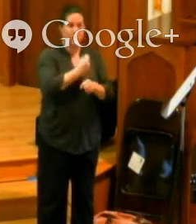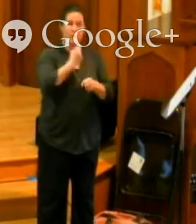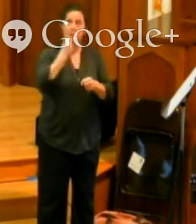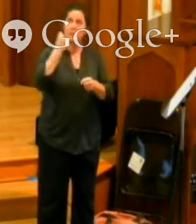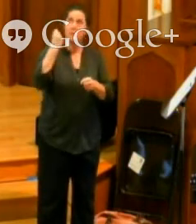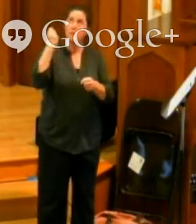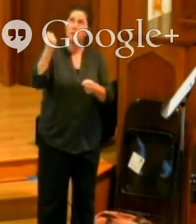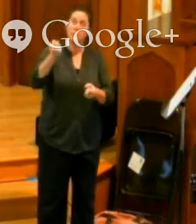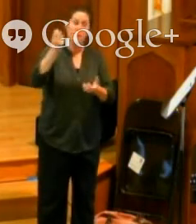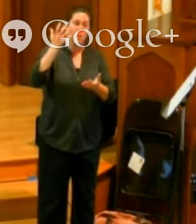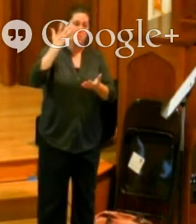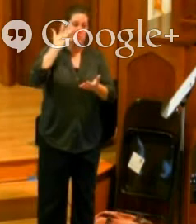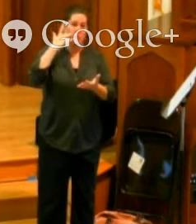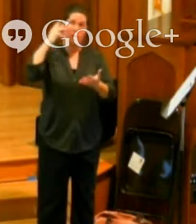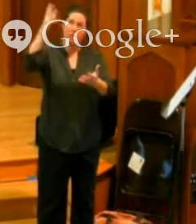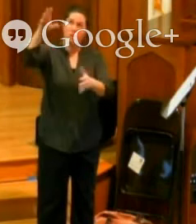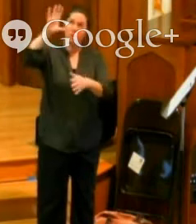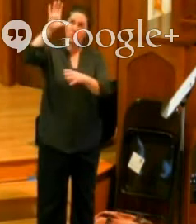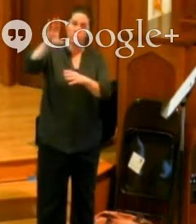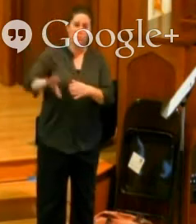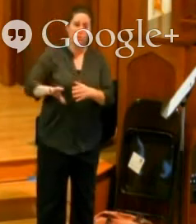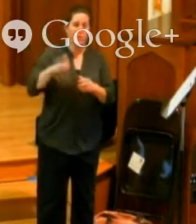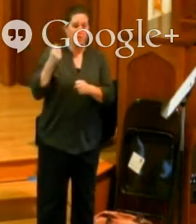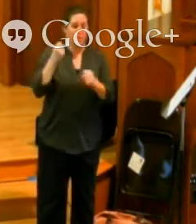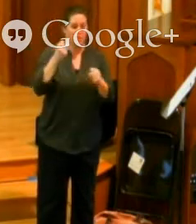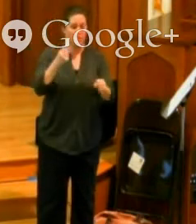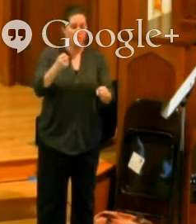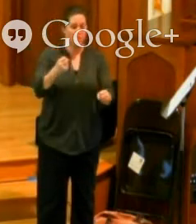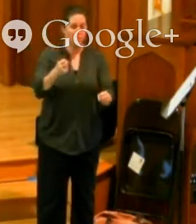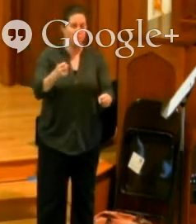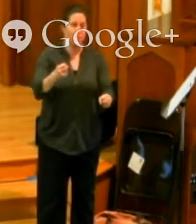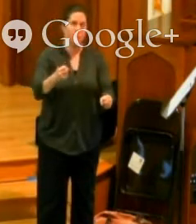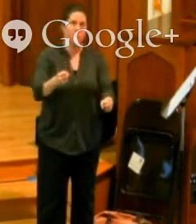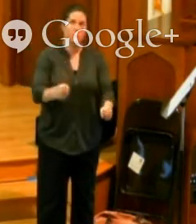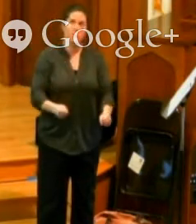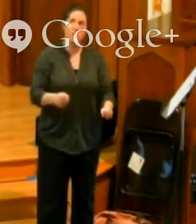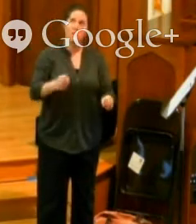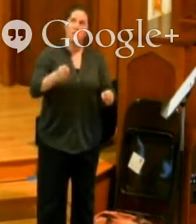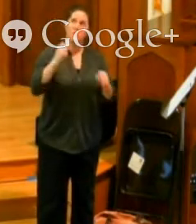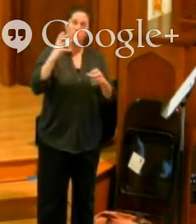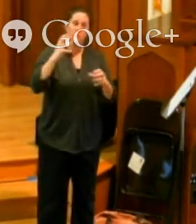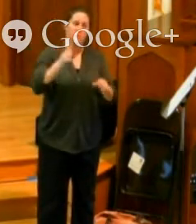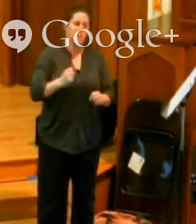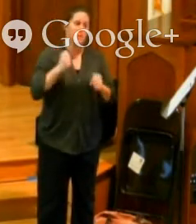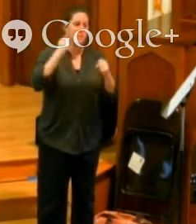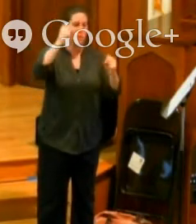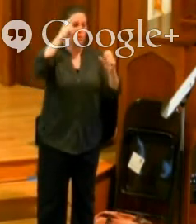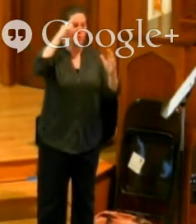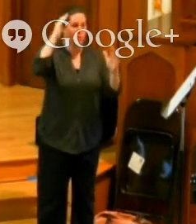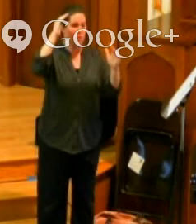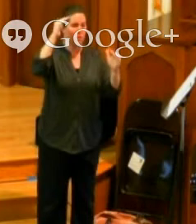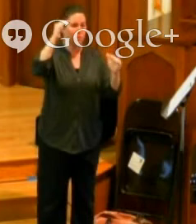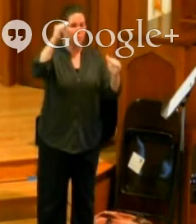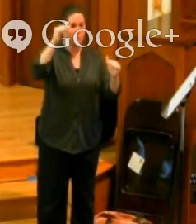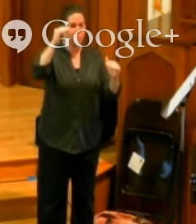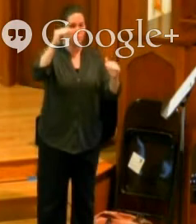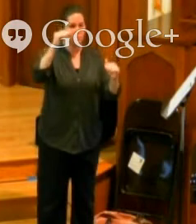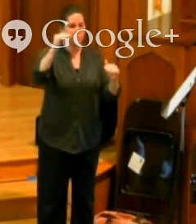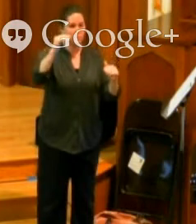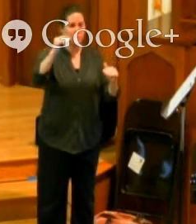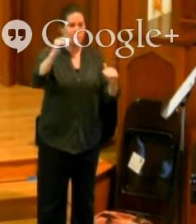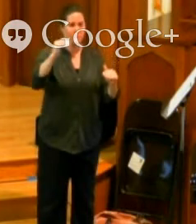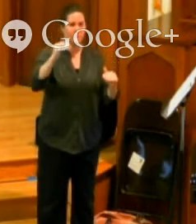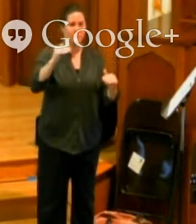me, my source of strength, my source of hope,